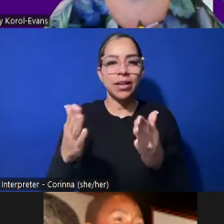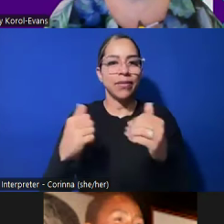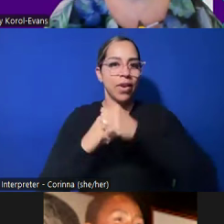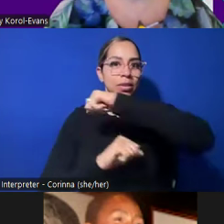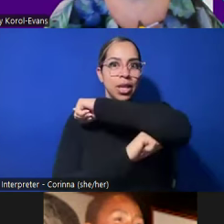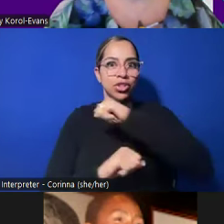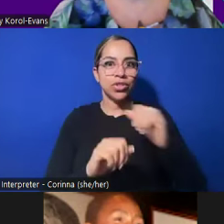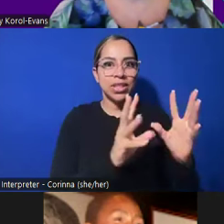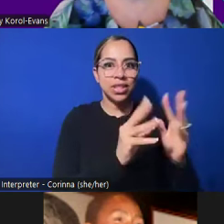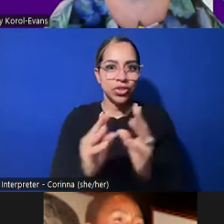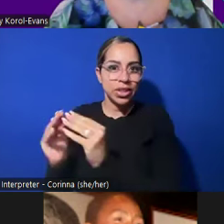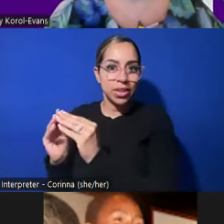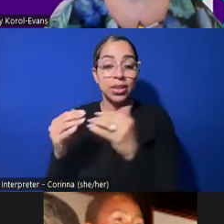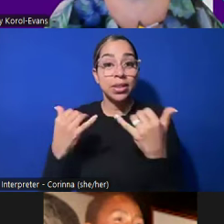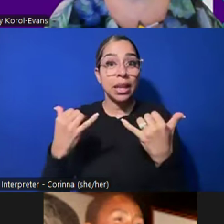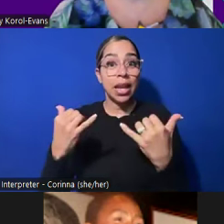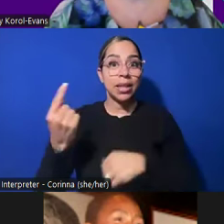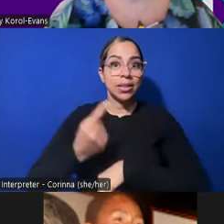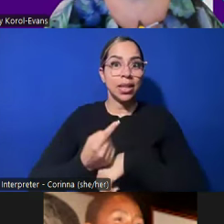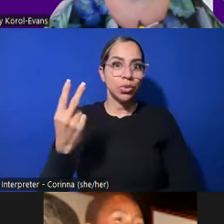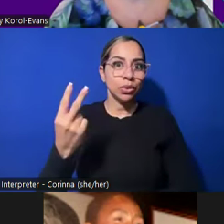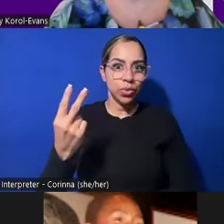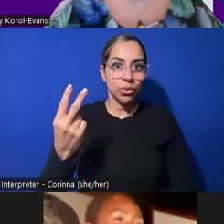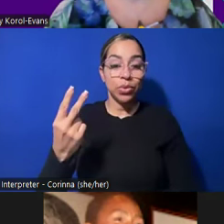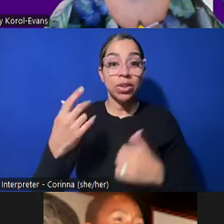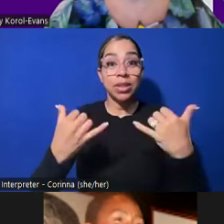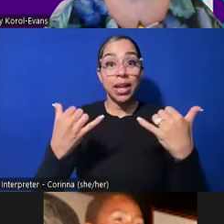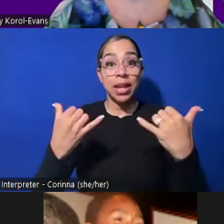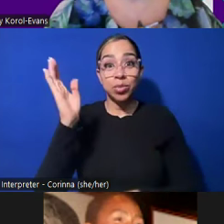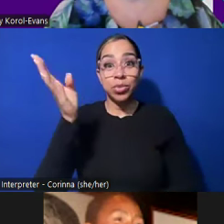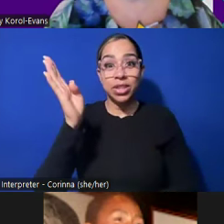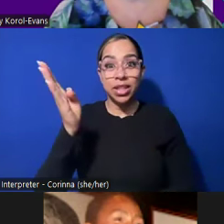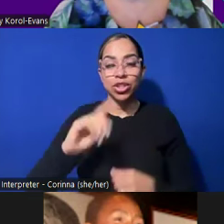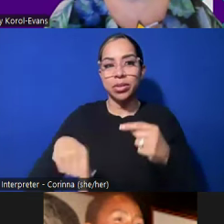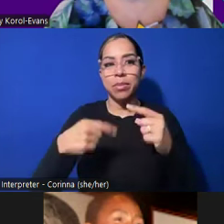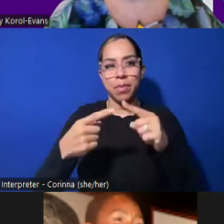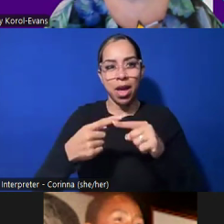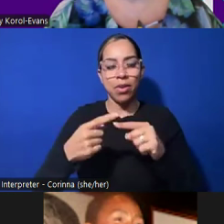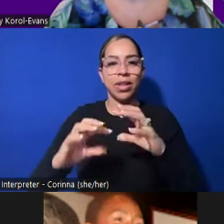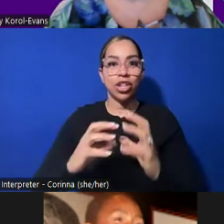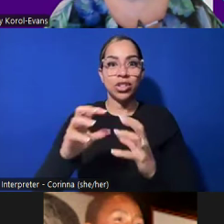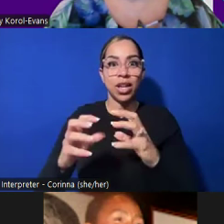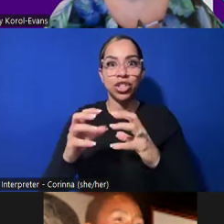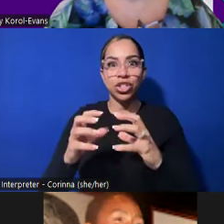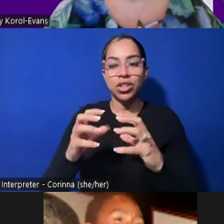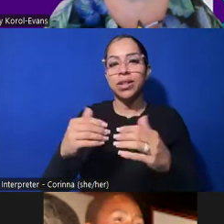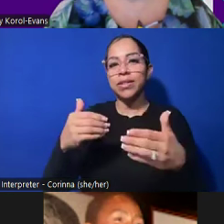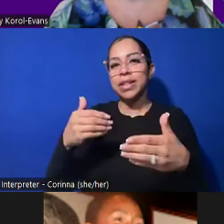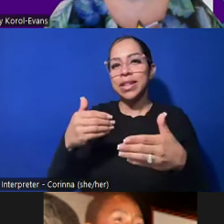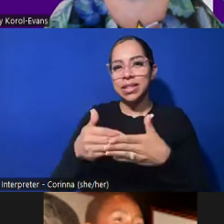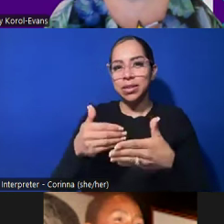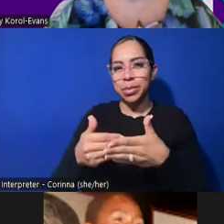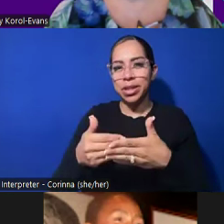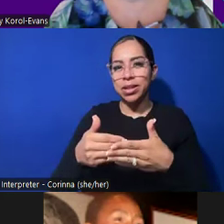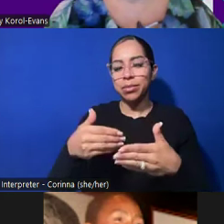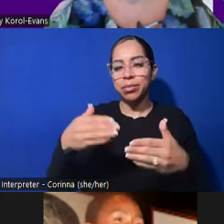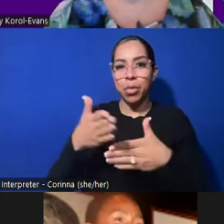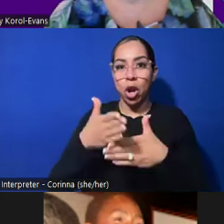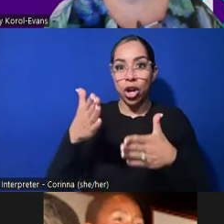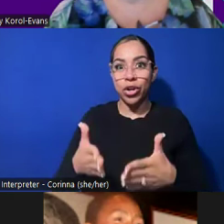of this training series, and today's presentation is on the intersection of intimate partner violence and sexual